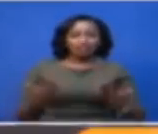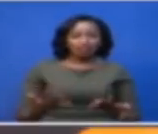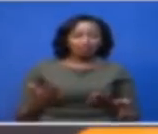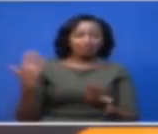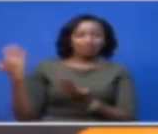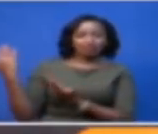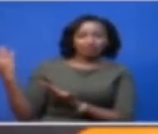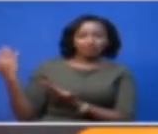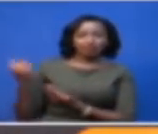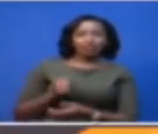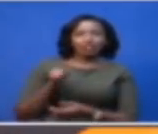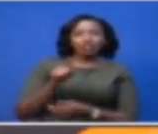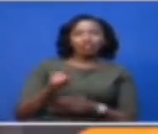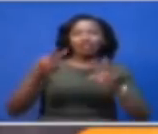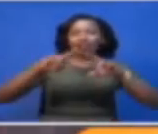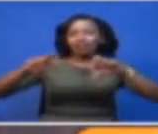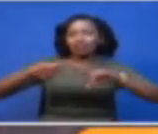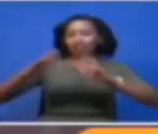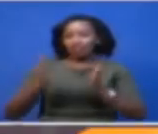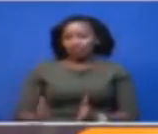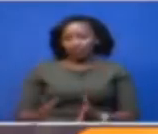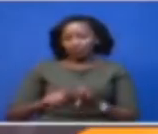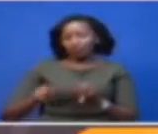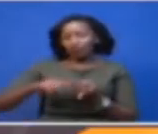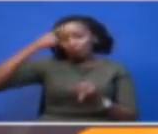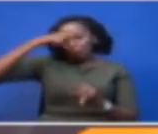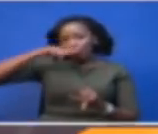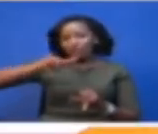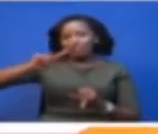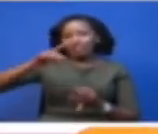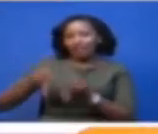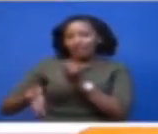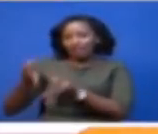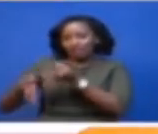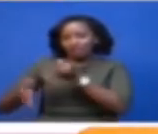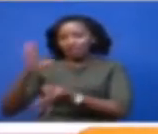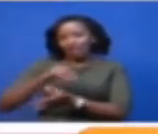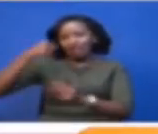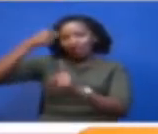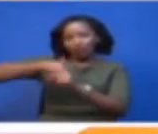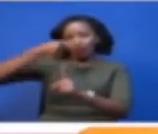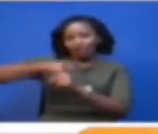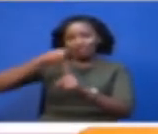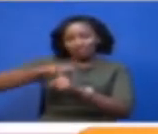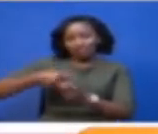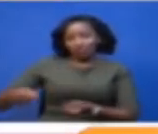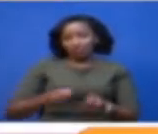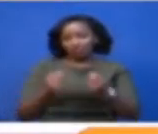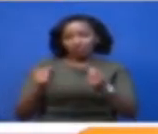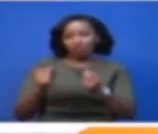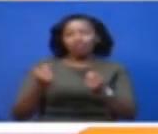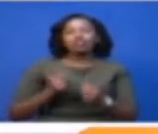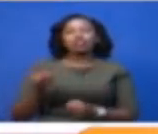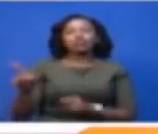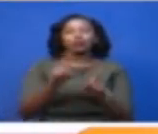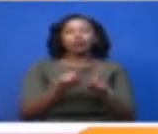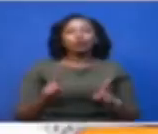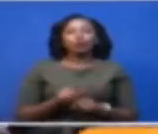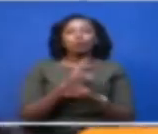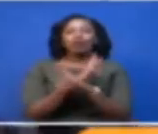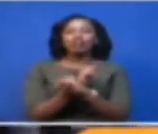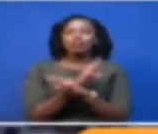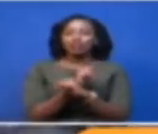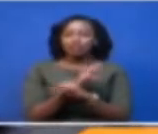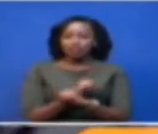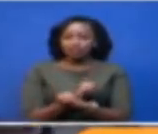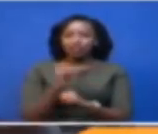She is a researcher, policy analyst, and advocacy strategist. She's also a mathematician